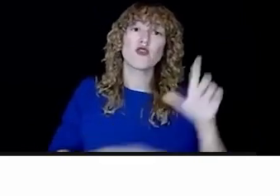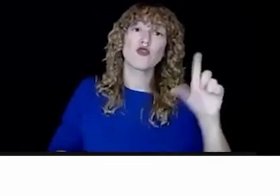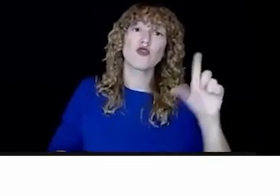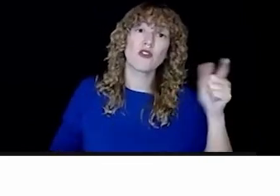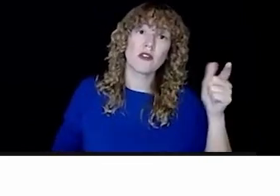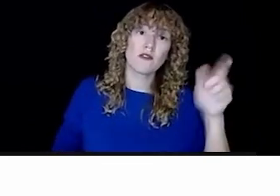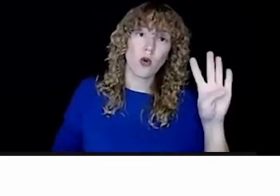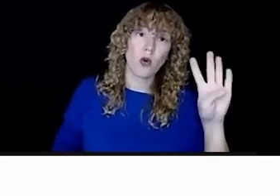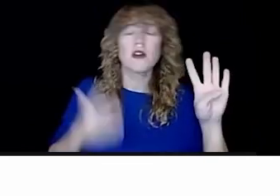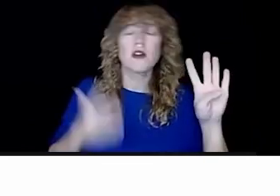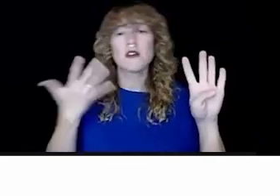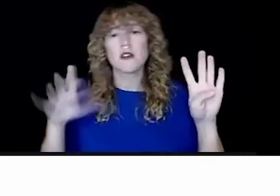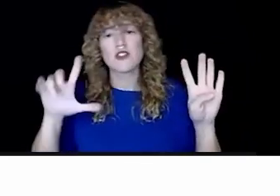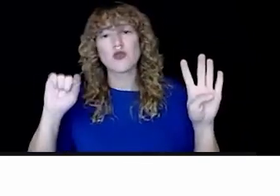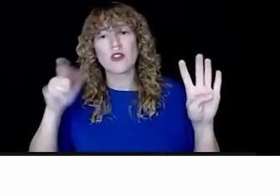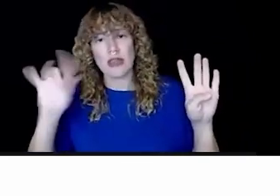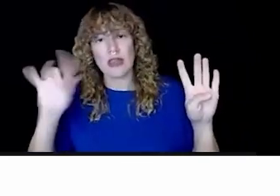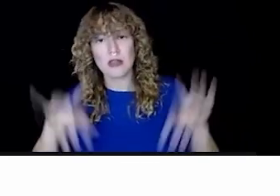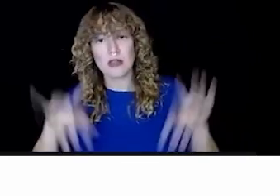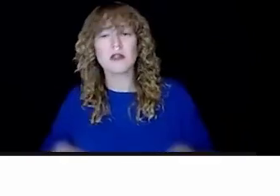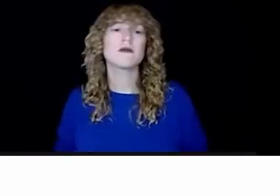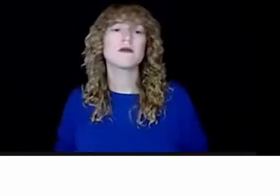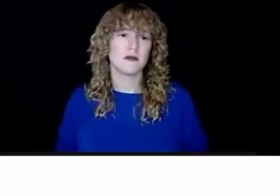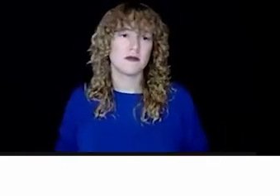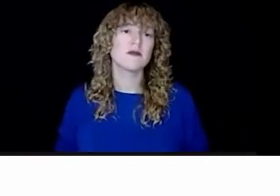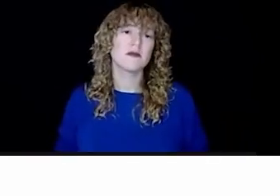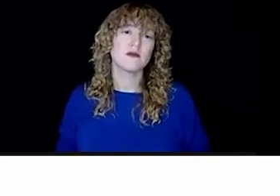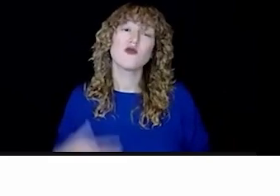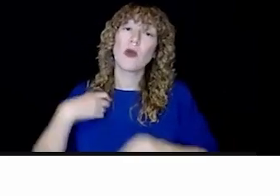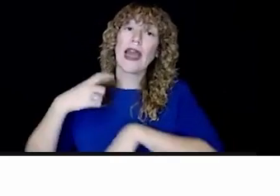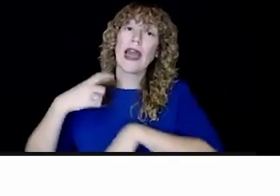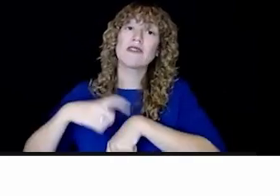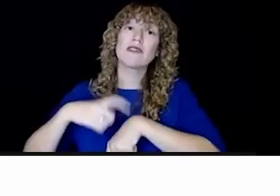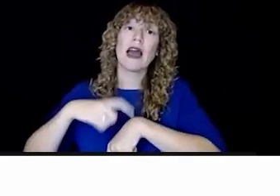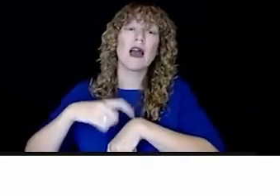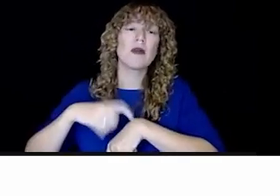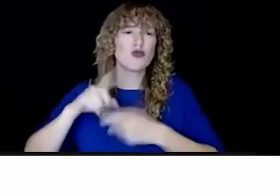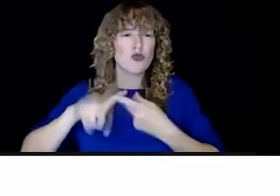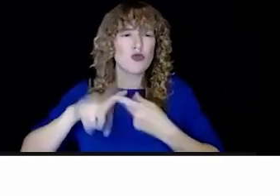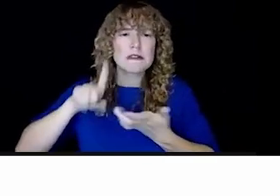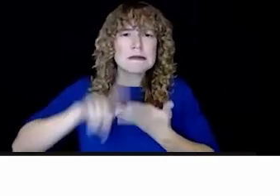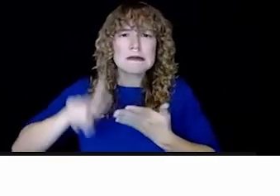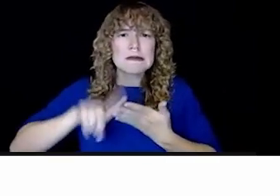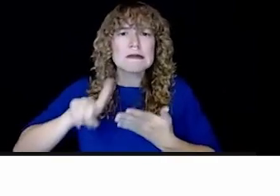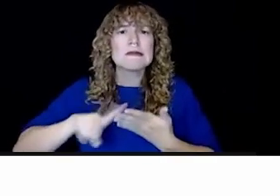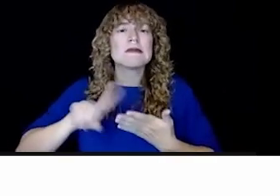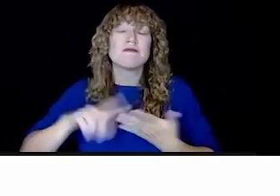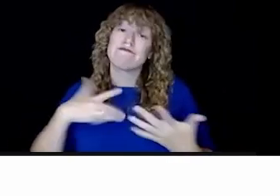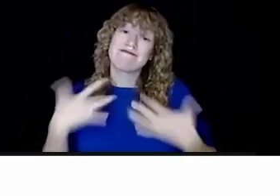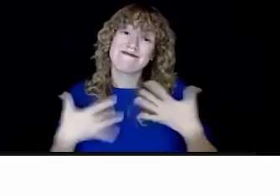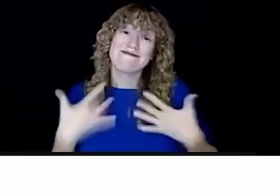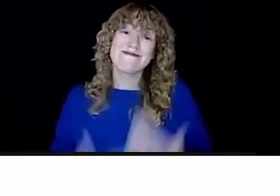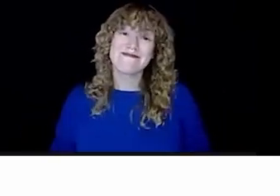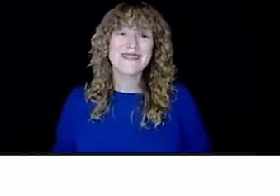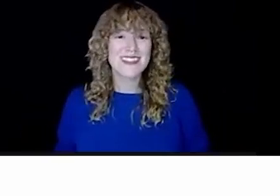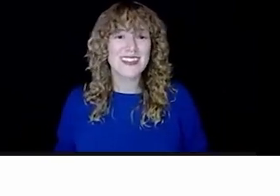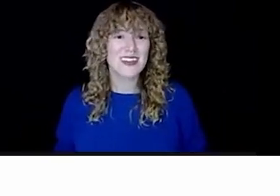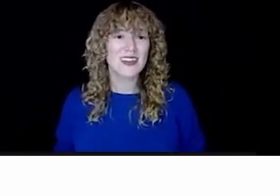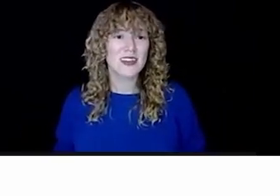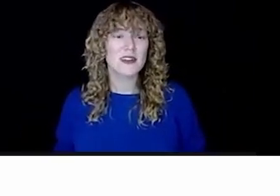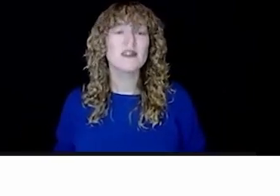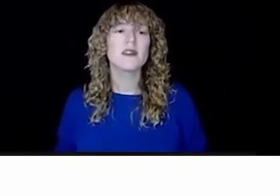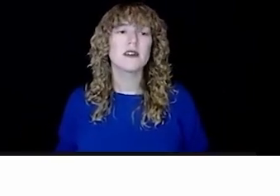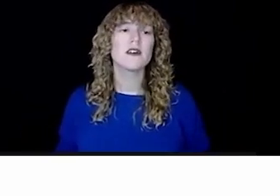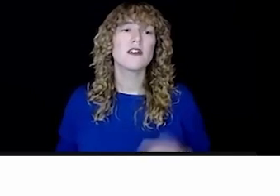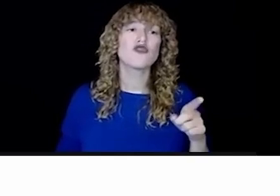2028. So we have some time to work with here to really delve into this, which is exciting. Starting on the left, more recently,